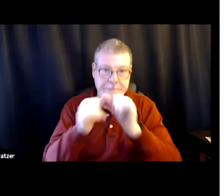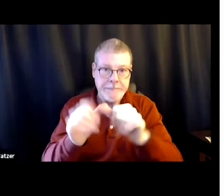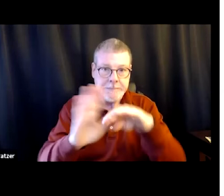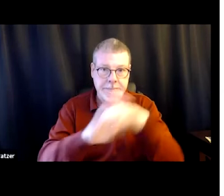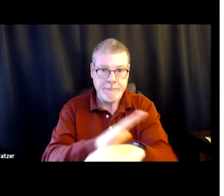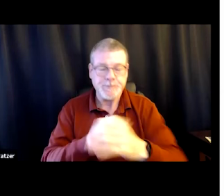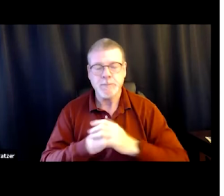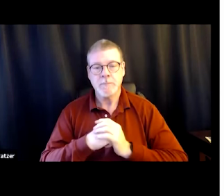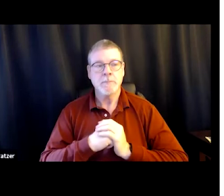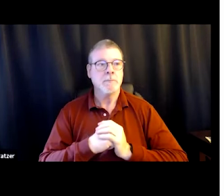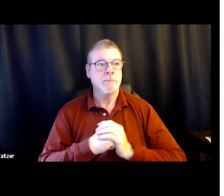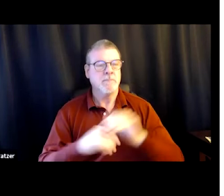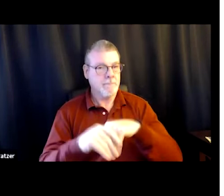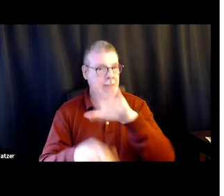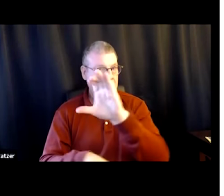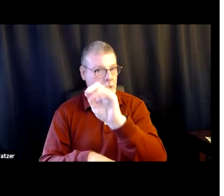Connecticut.